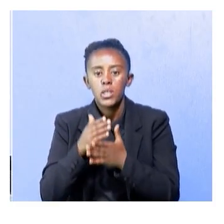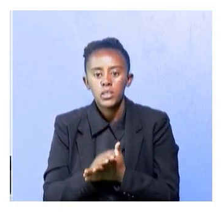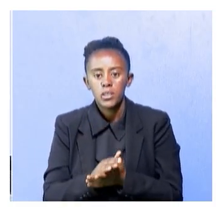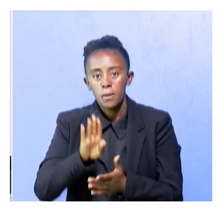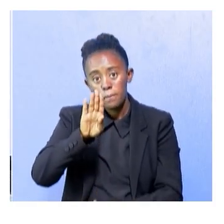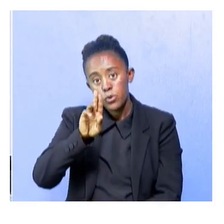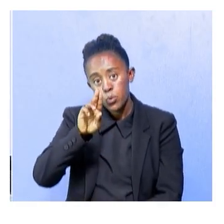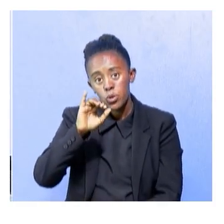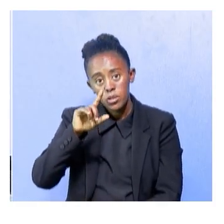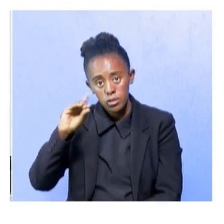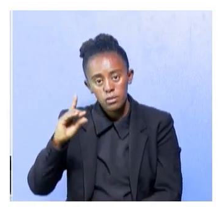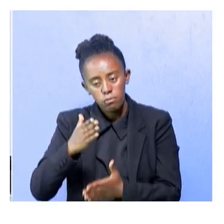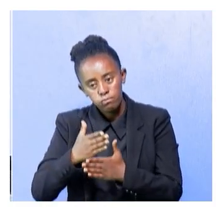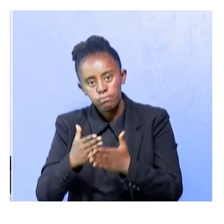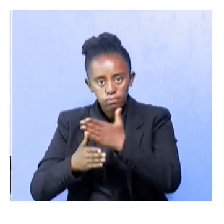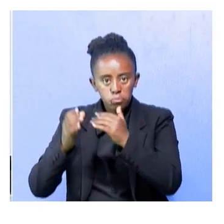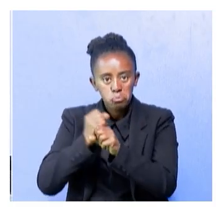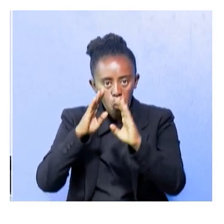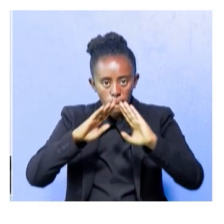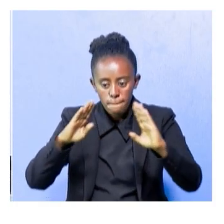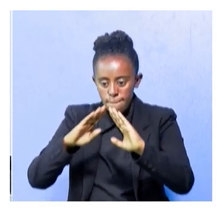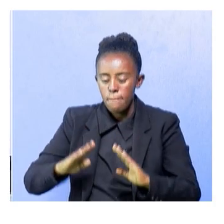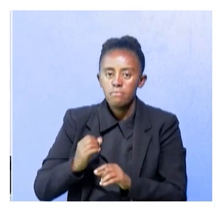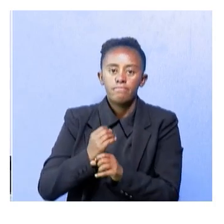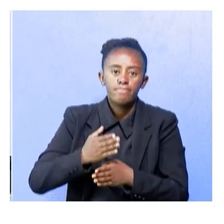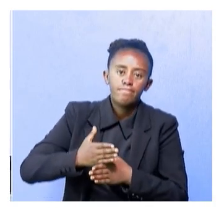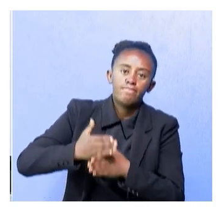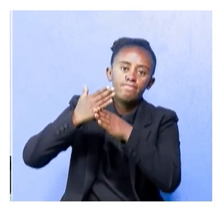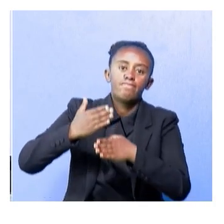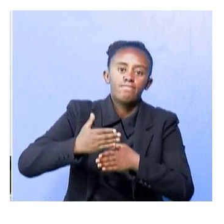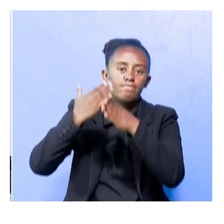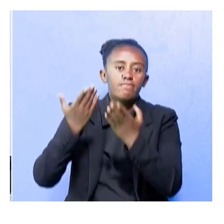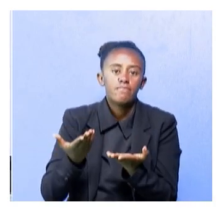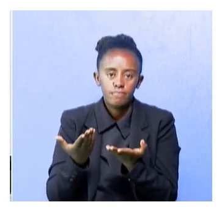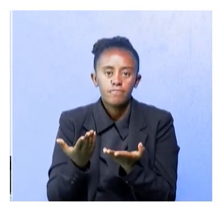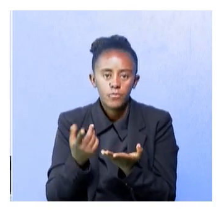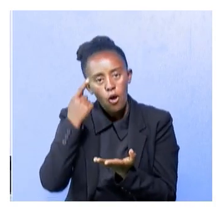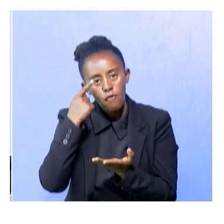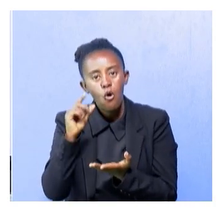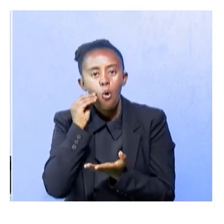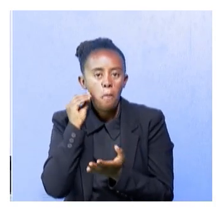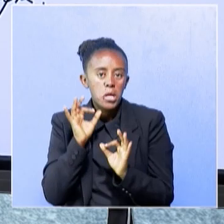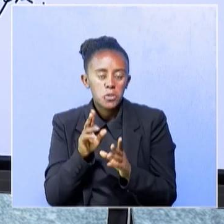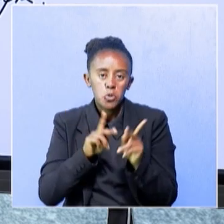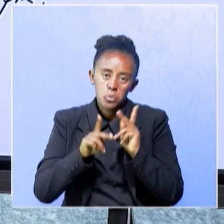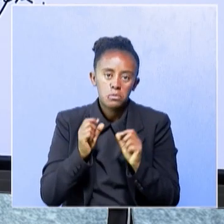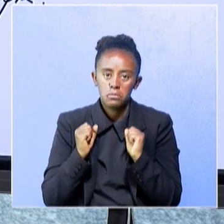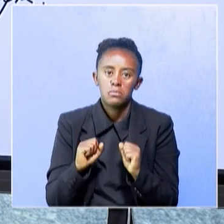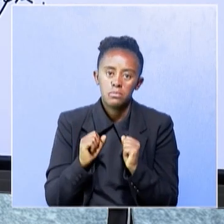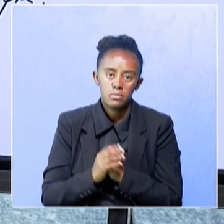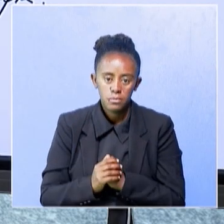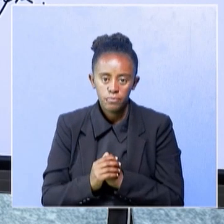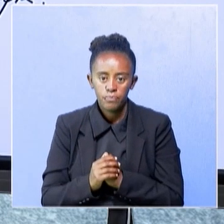a house. Yeah. And maybe let's build houses for homeless people. Also possible.